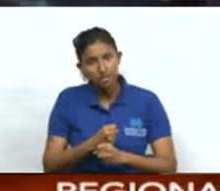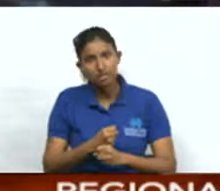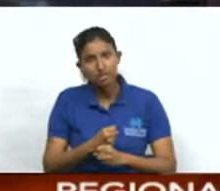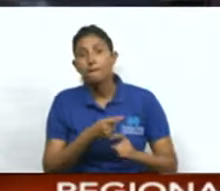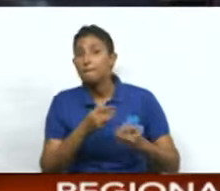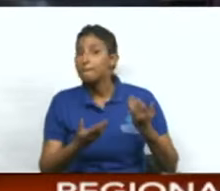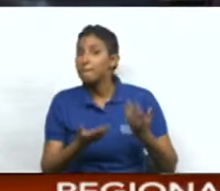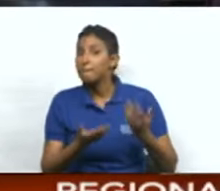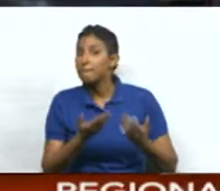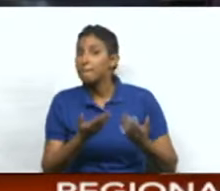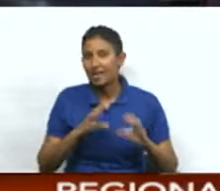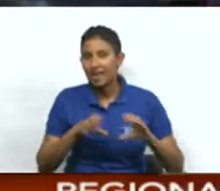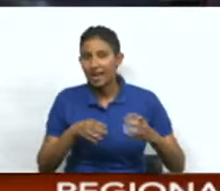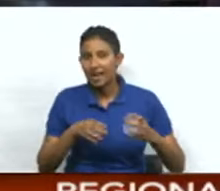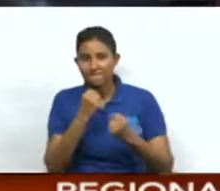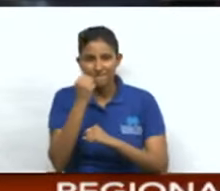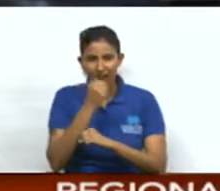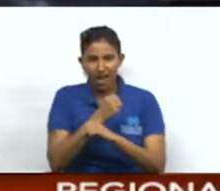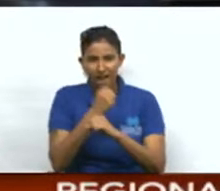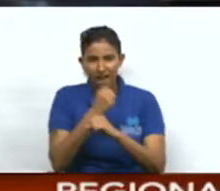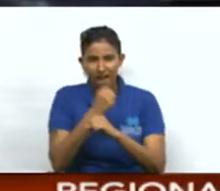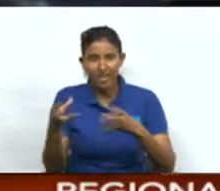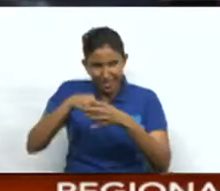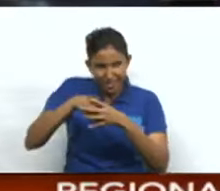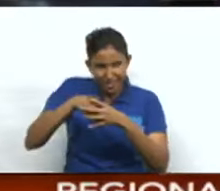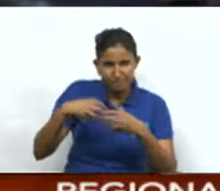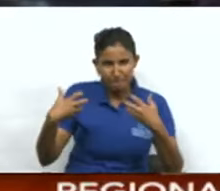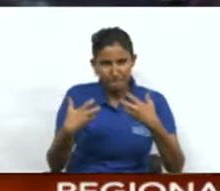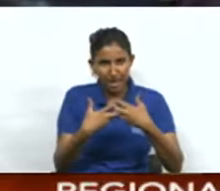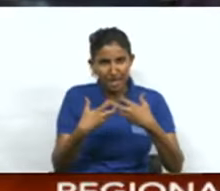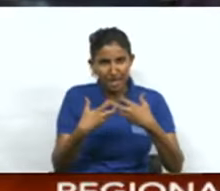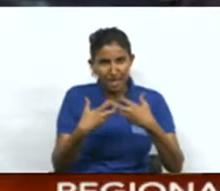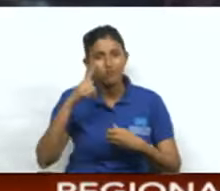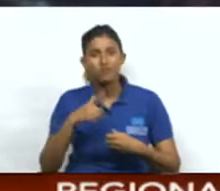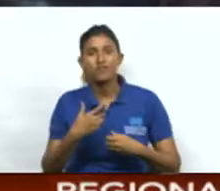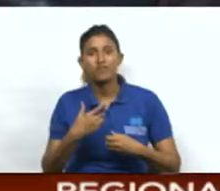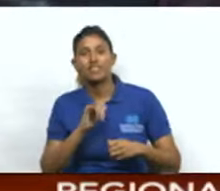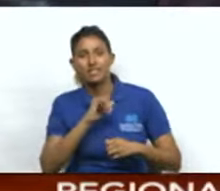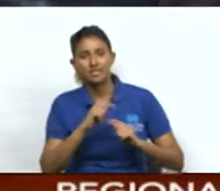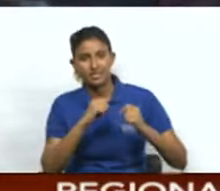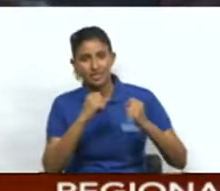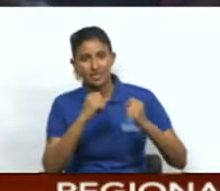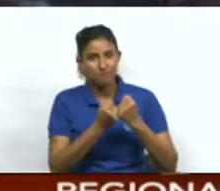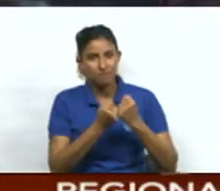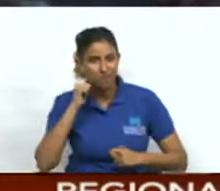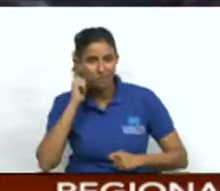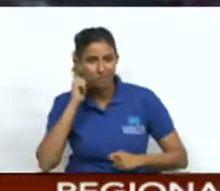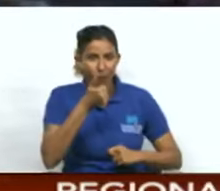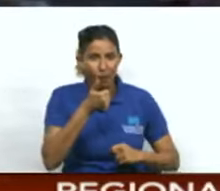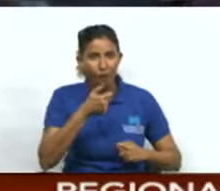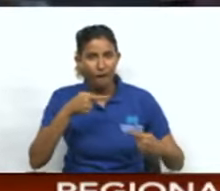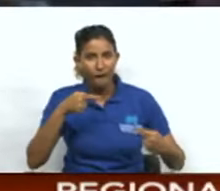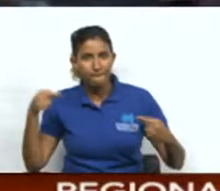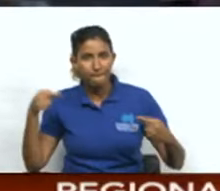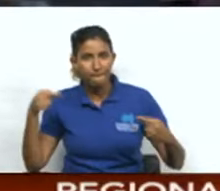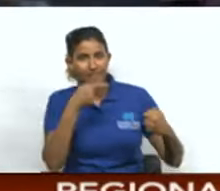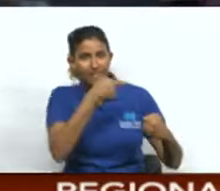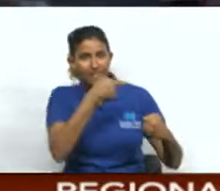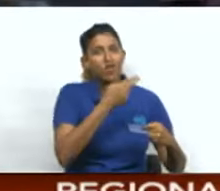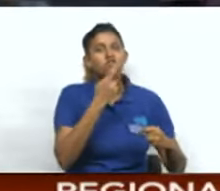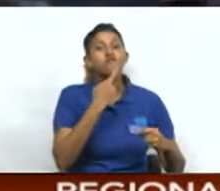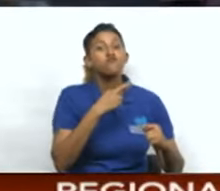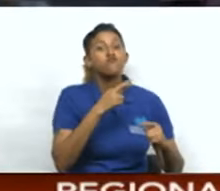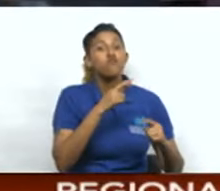fit right into the playing 11 for tomorrow's clash between the unbeaten Red Force and the so far winless defending champions